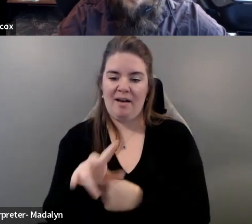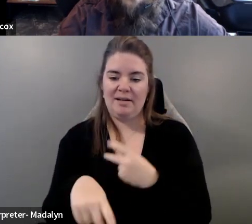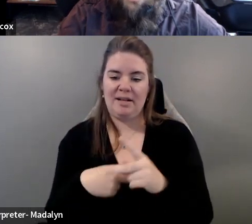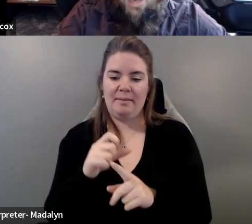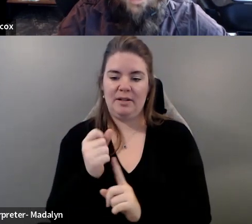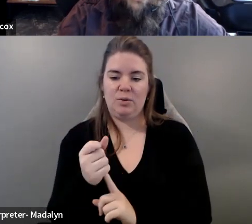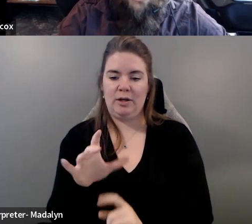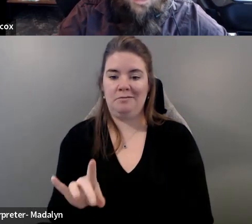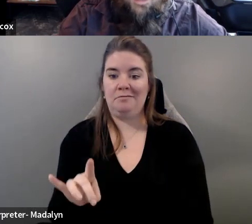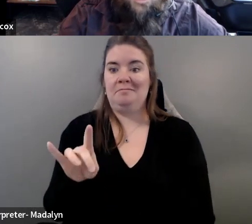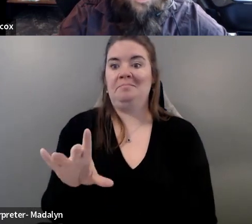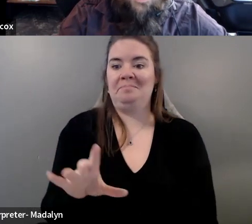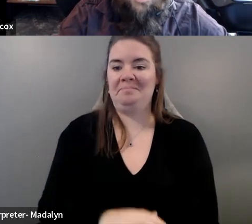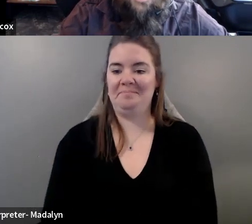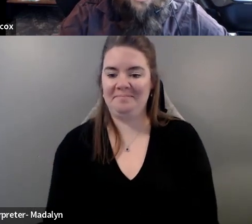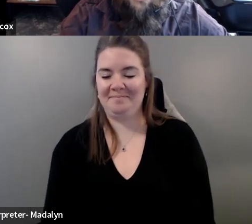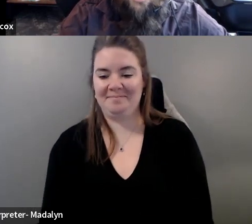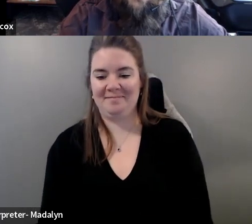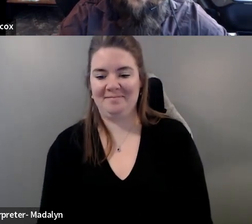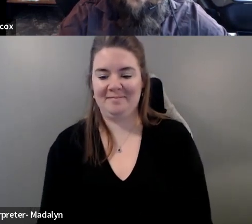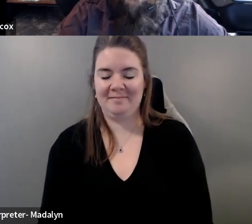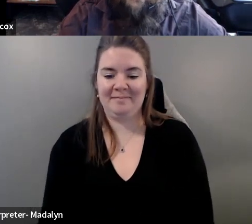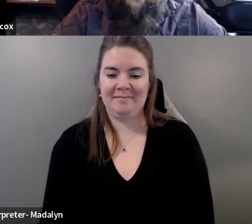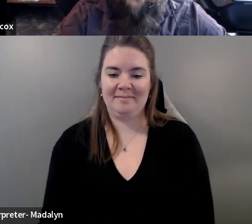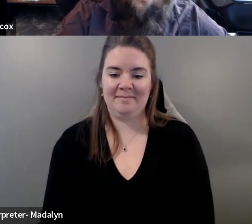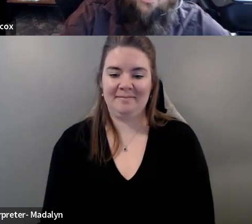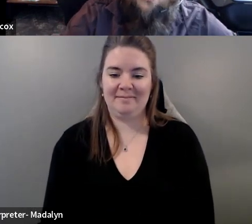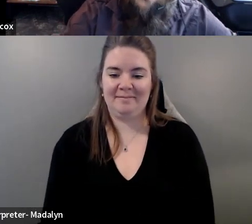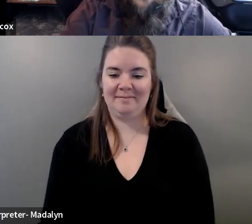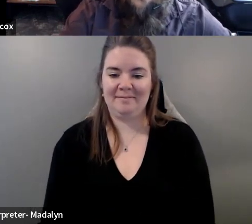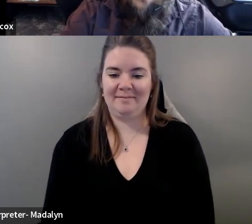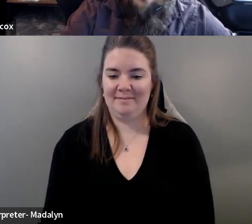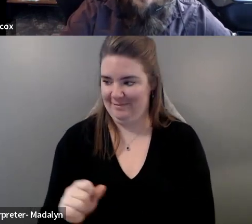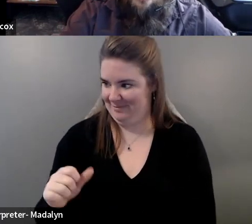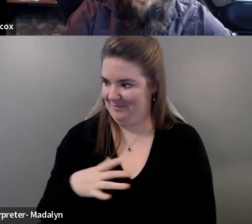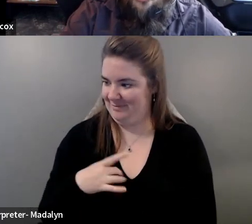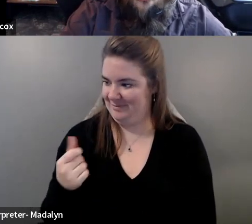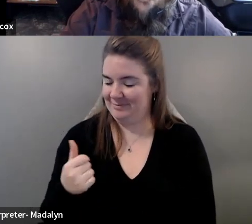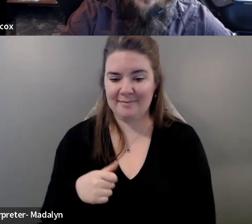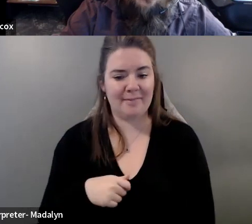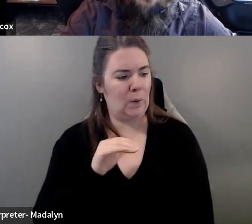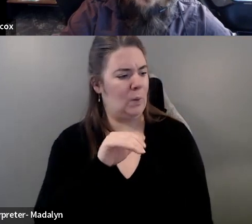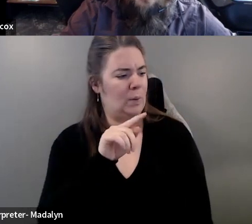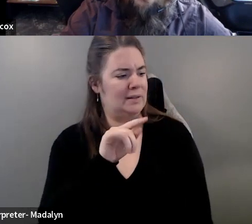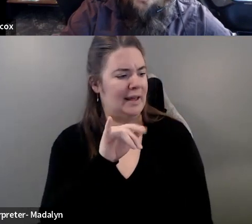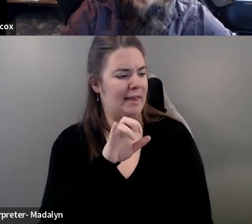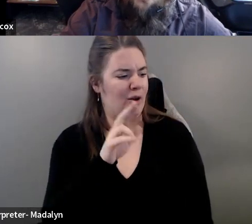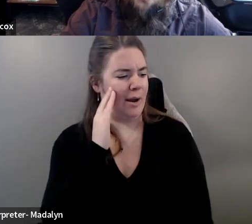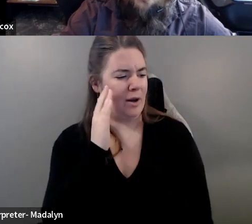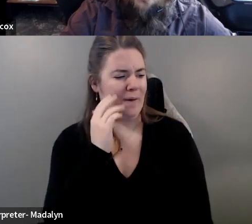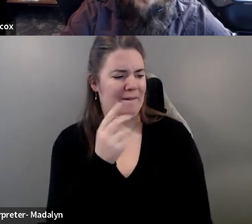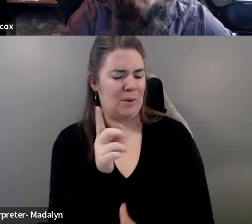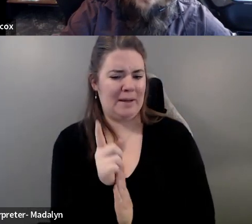plug for those folks. Nice plug. I like it. And Tyler, I know we just got a few minutes. I just